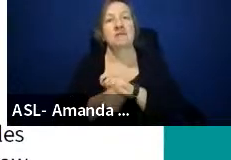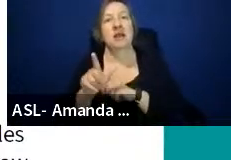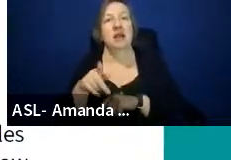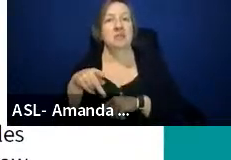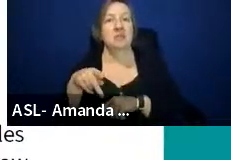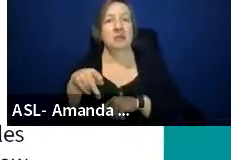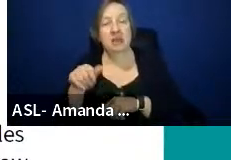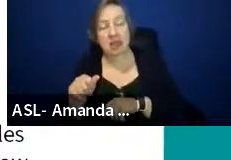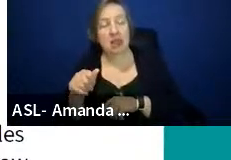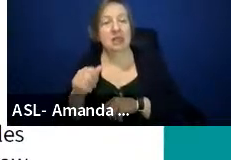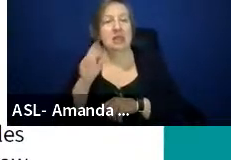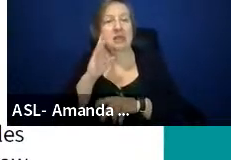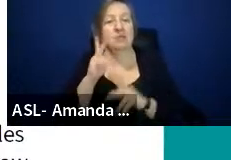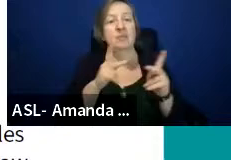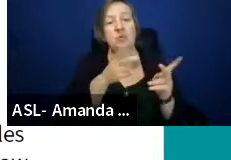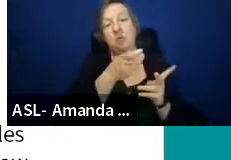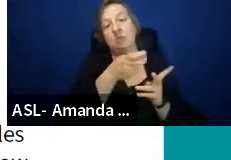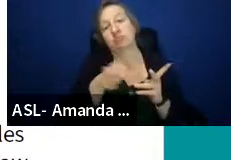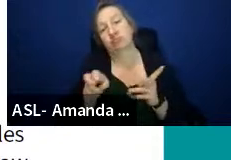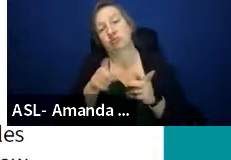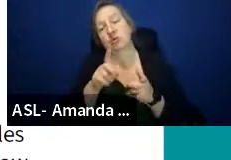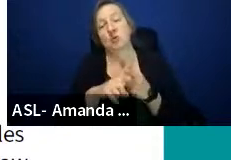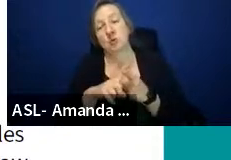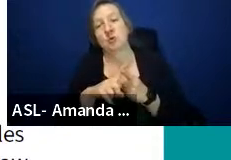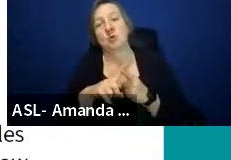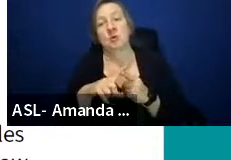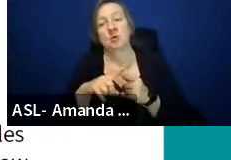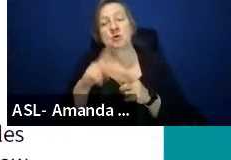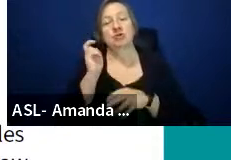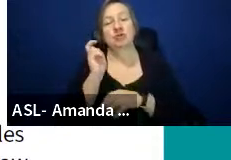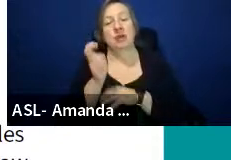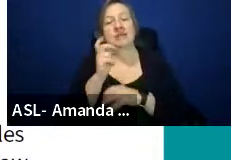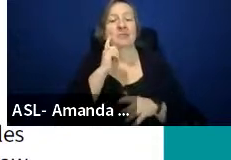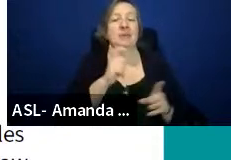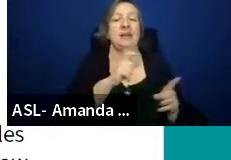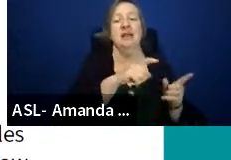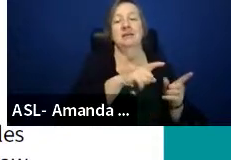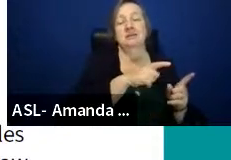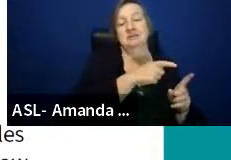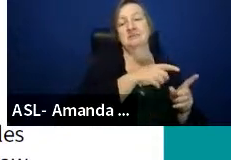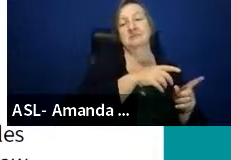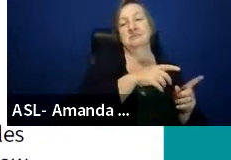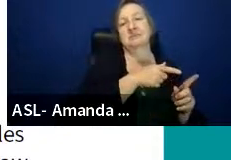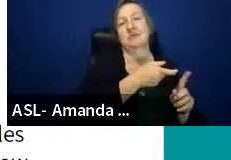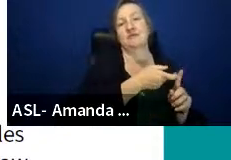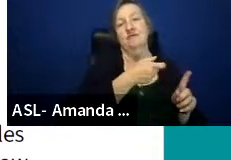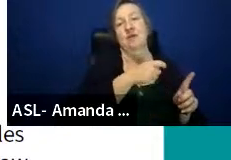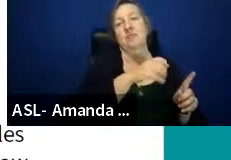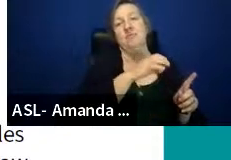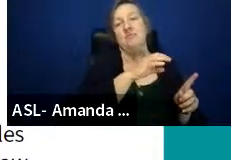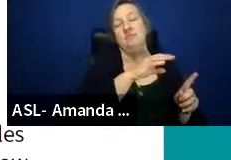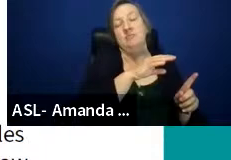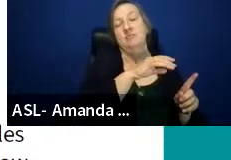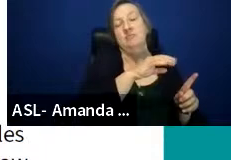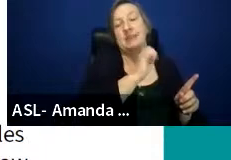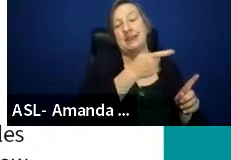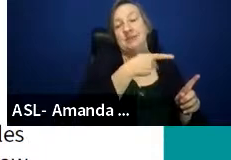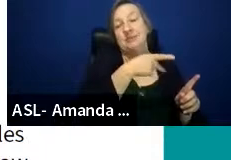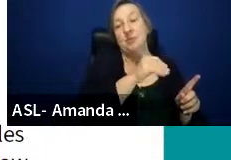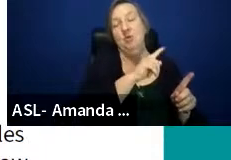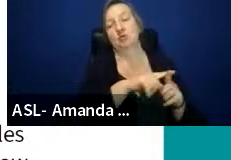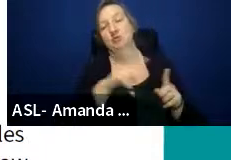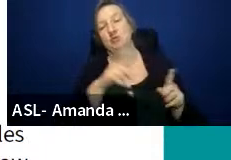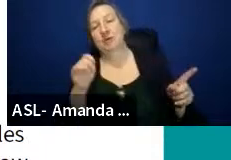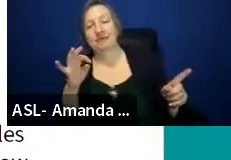to the shift to transit because of the extension of light rail from the Expo Center to Evergreen, new park and ride lots, and improvements to the speed